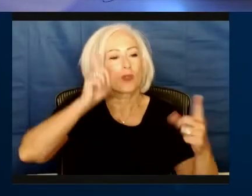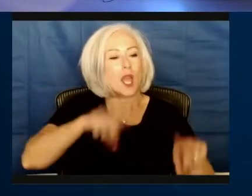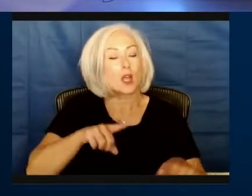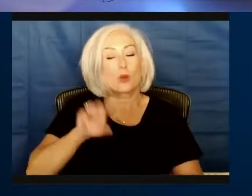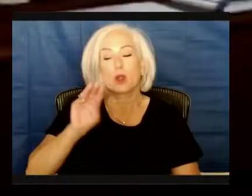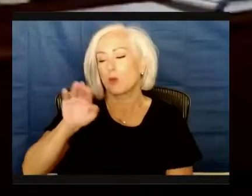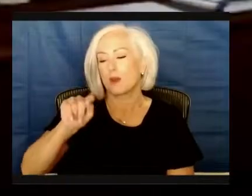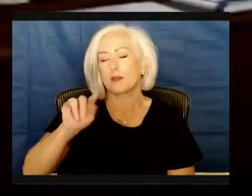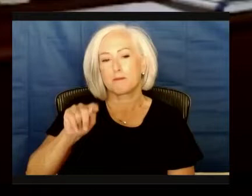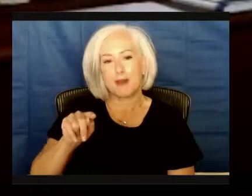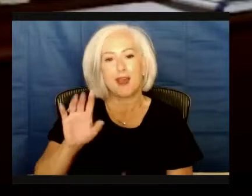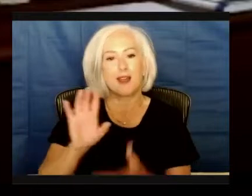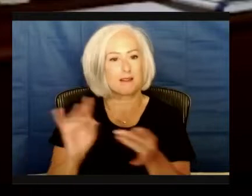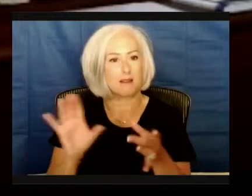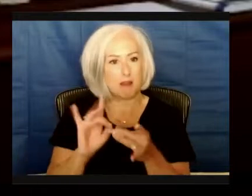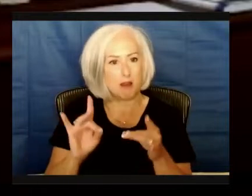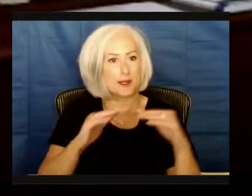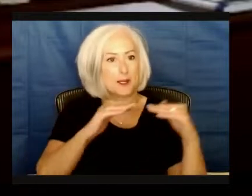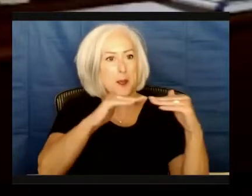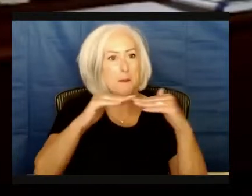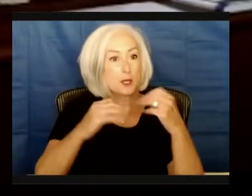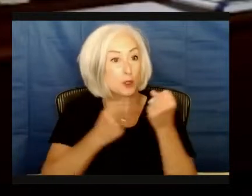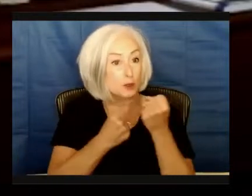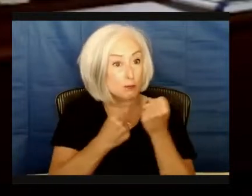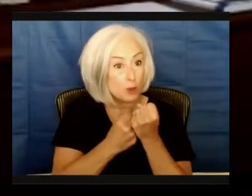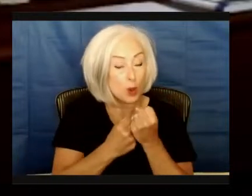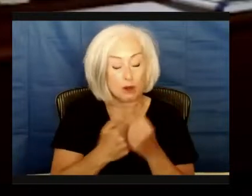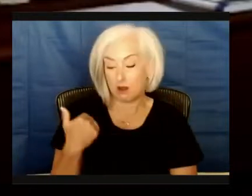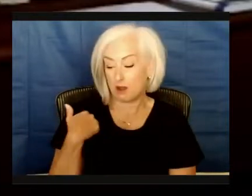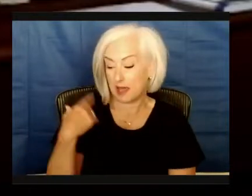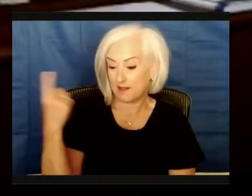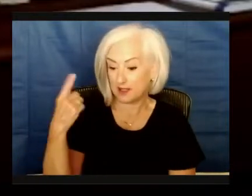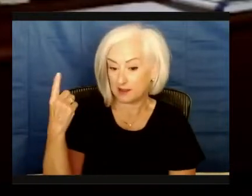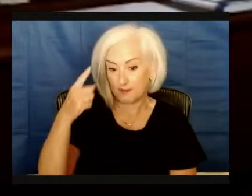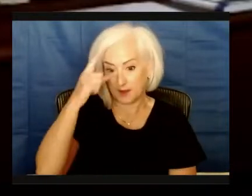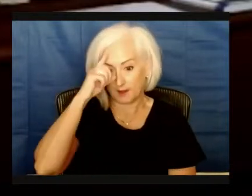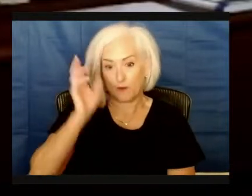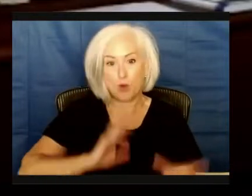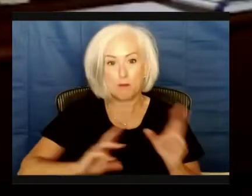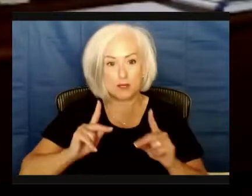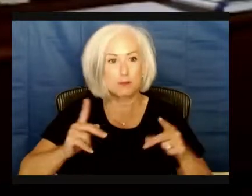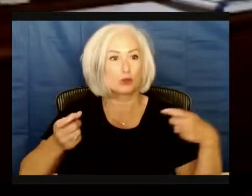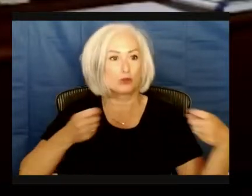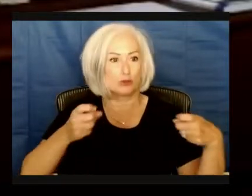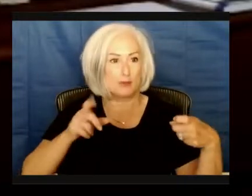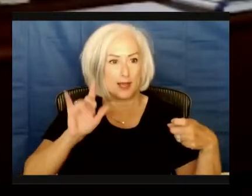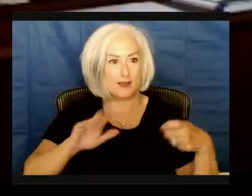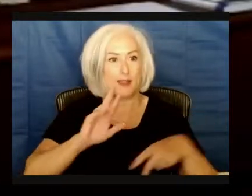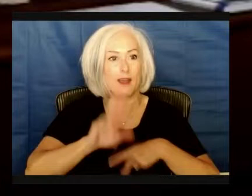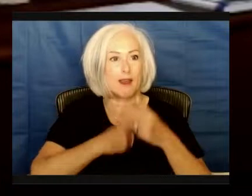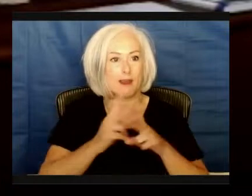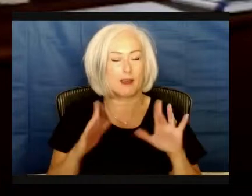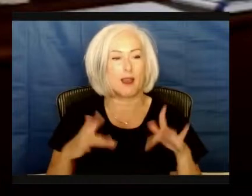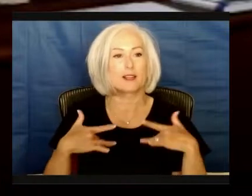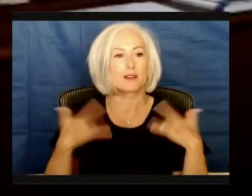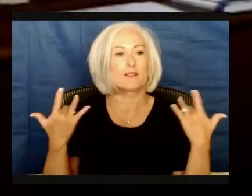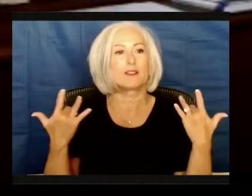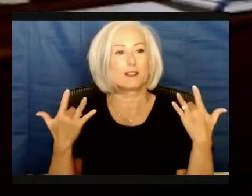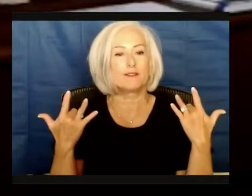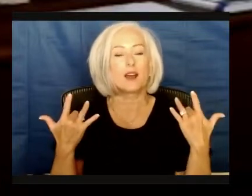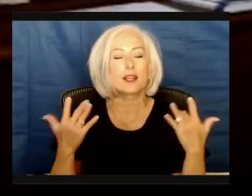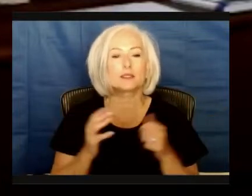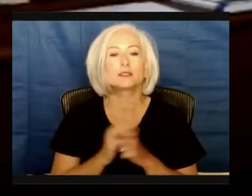far as the peer support and having mechanisms in place for our personnel to deal with these events. Cumulatively over a